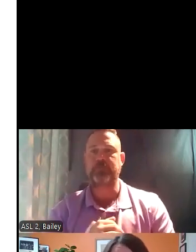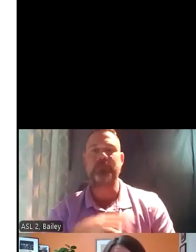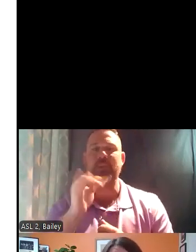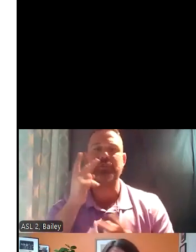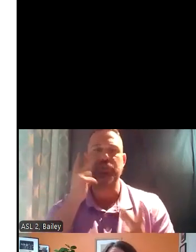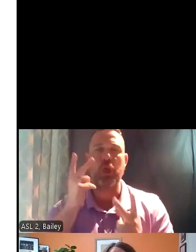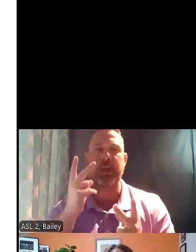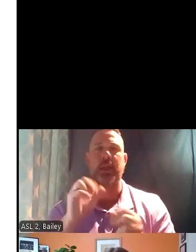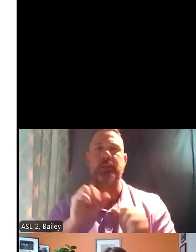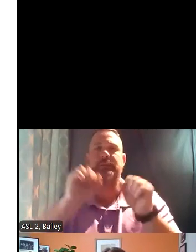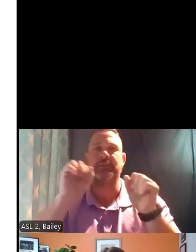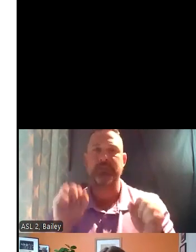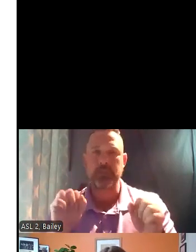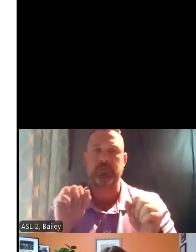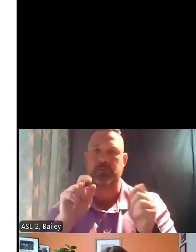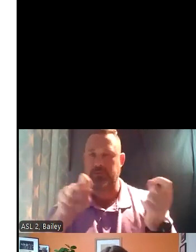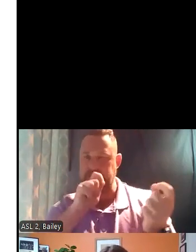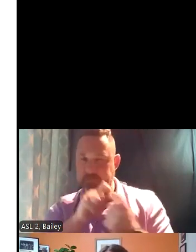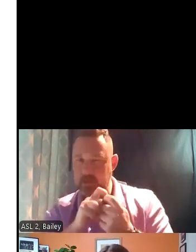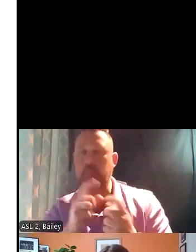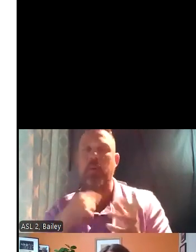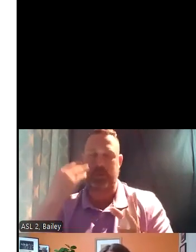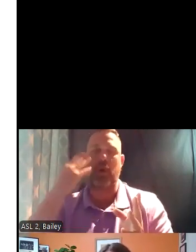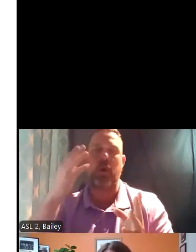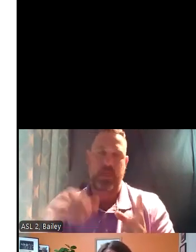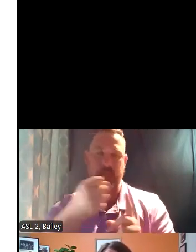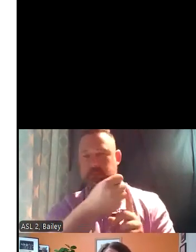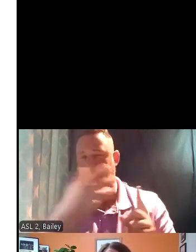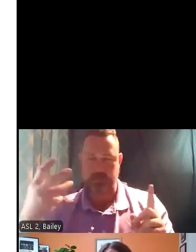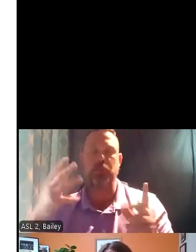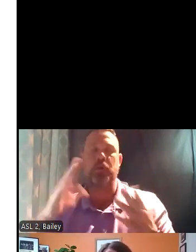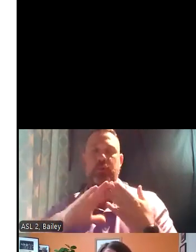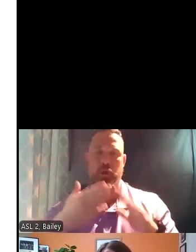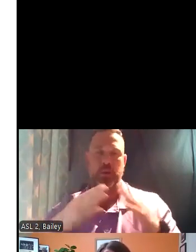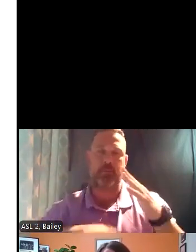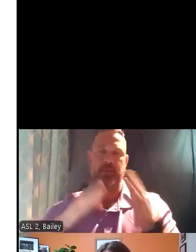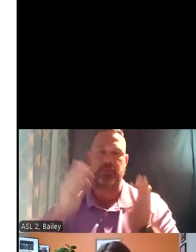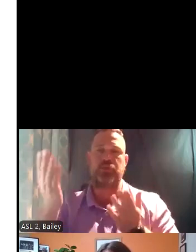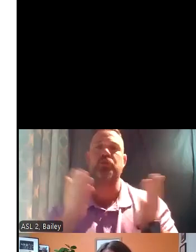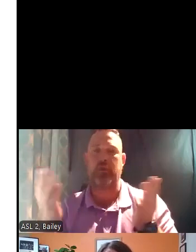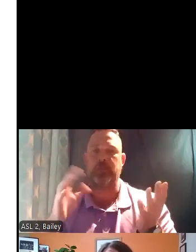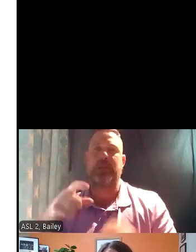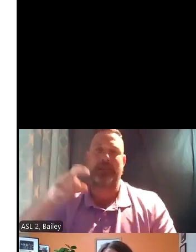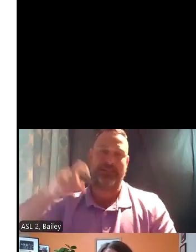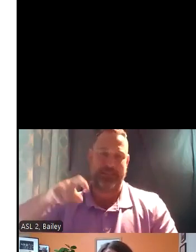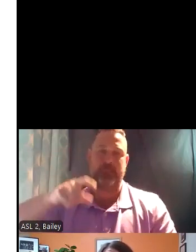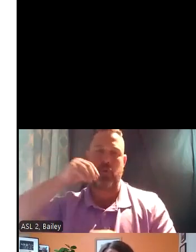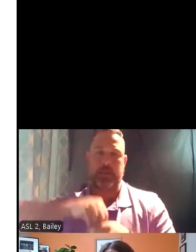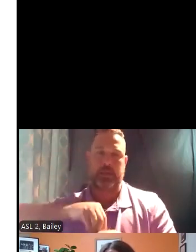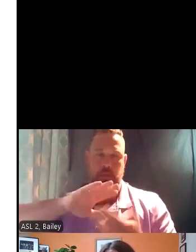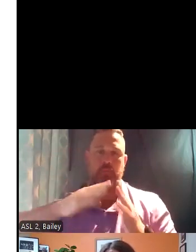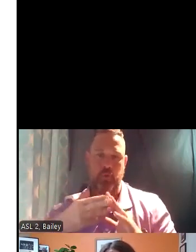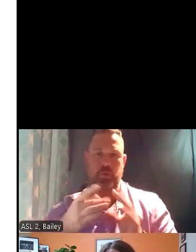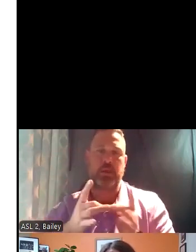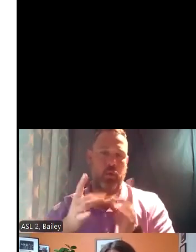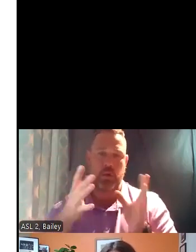in particular, we know that that expands to community-based services and the need for in-community-based